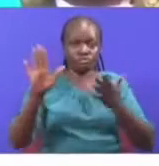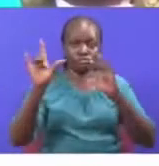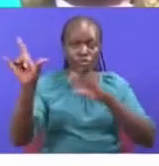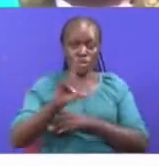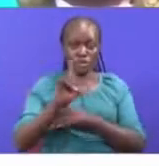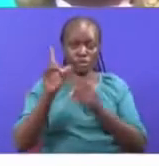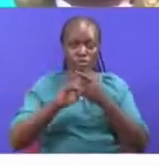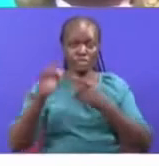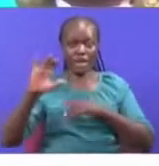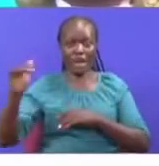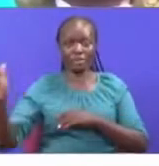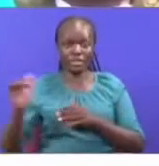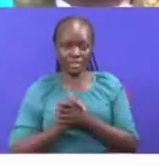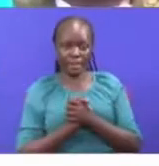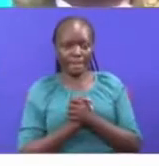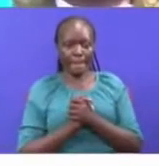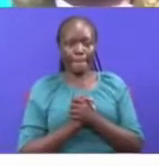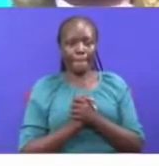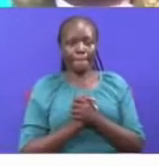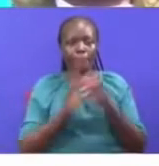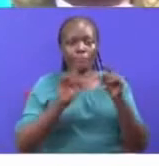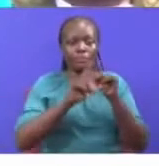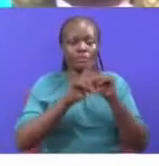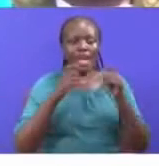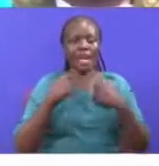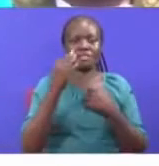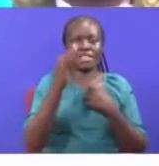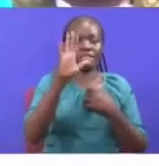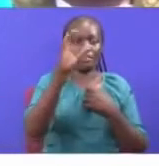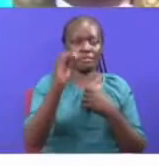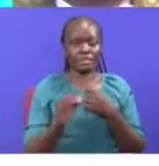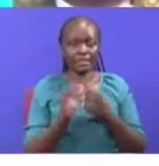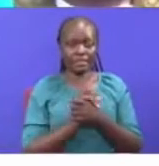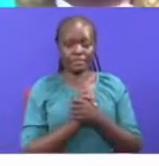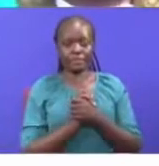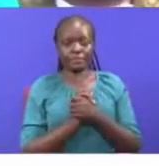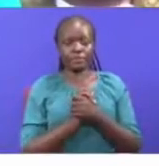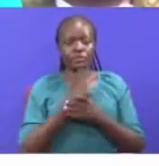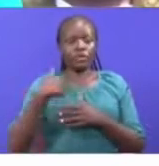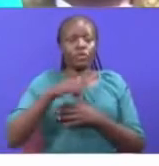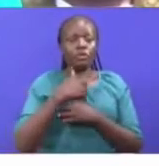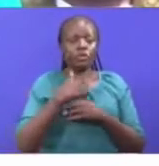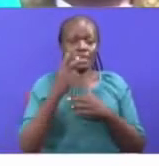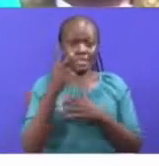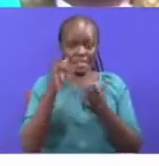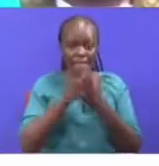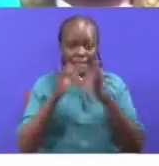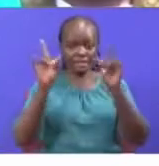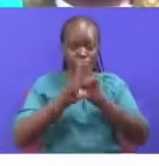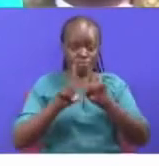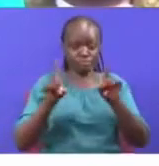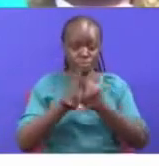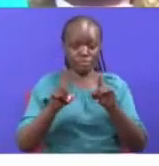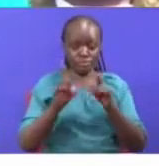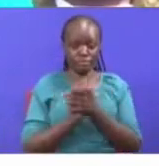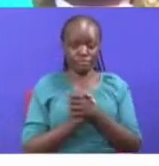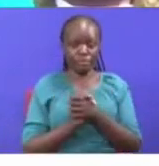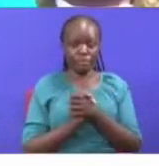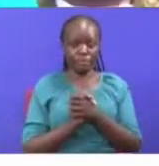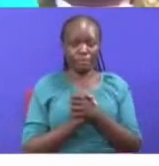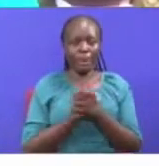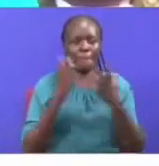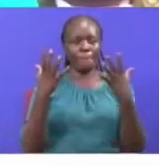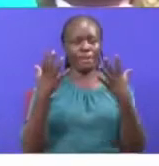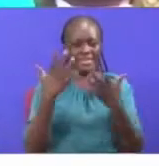the counties to near 35%. We see this as a